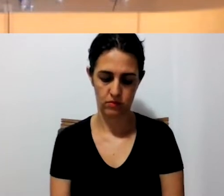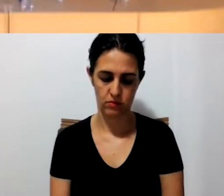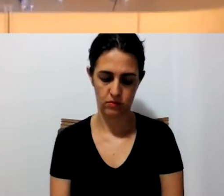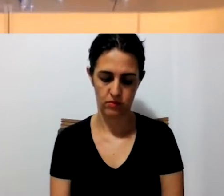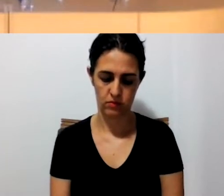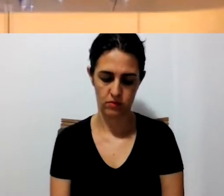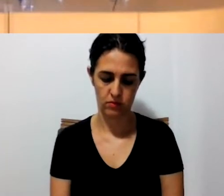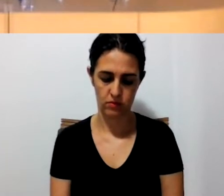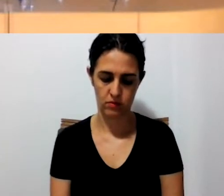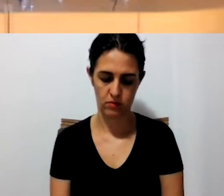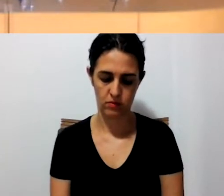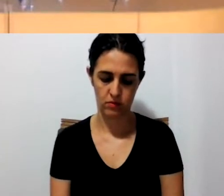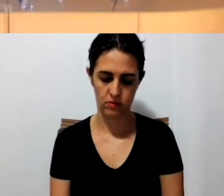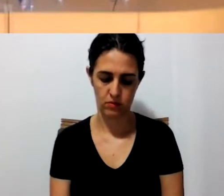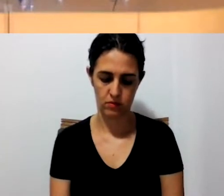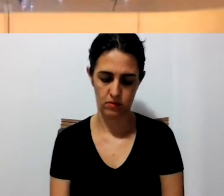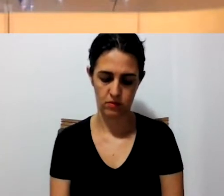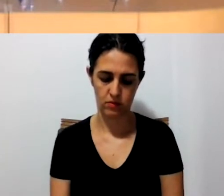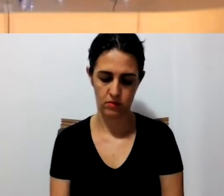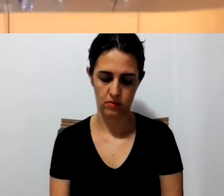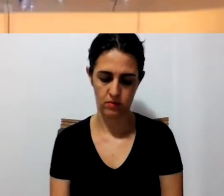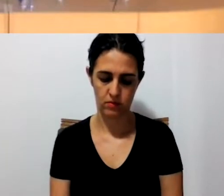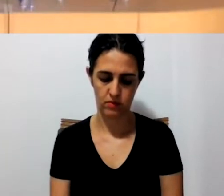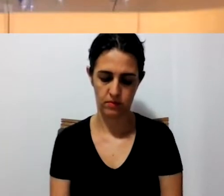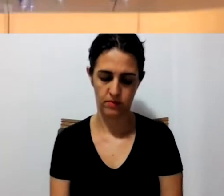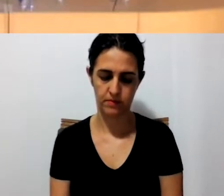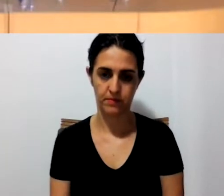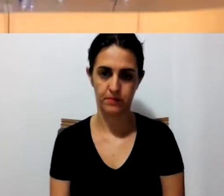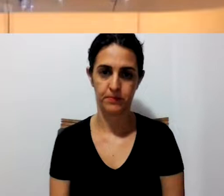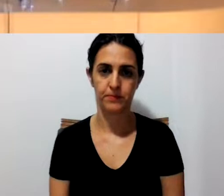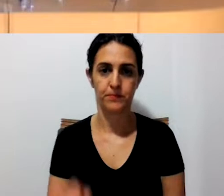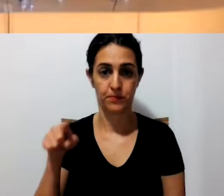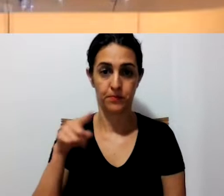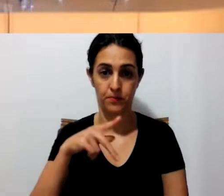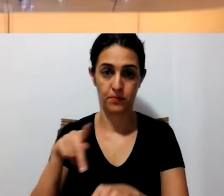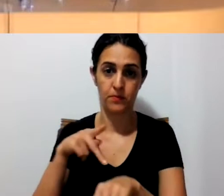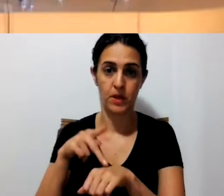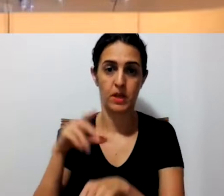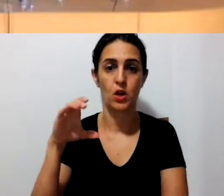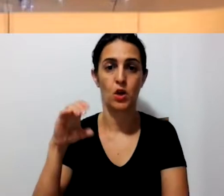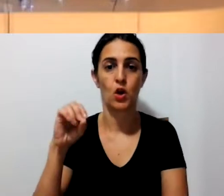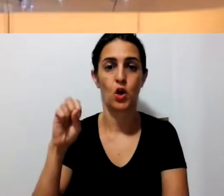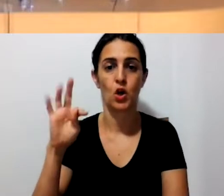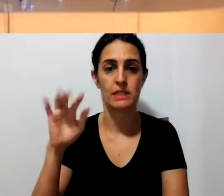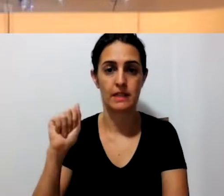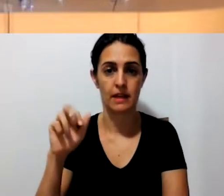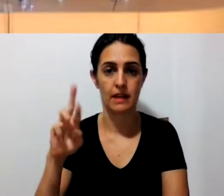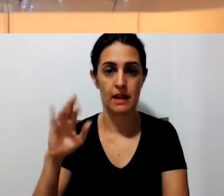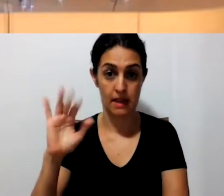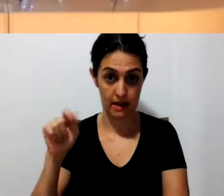a value-added tax, which was not there before, in line with best standards, and which was only